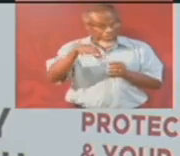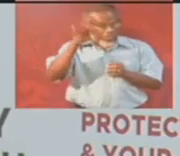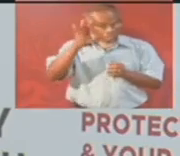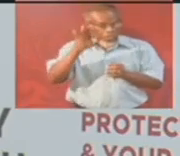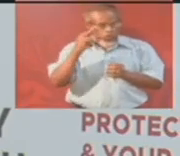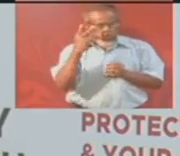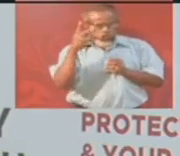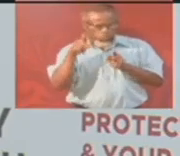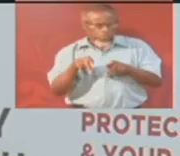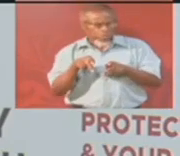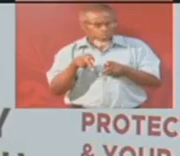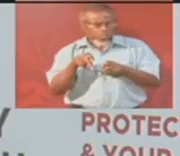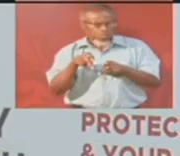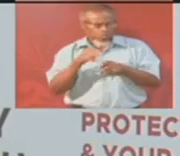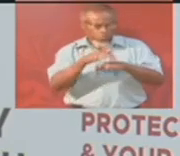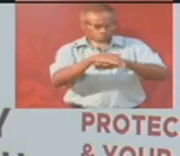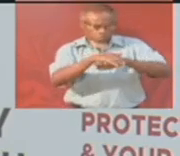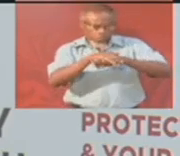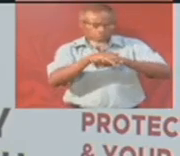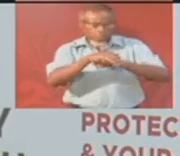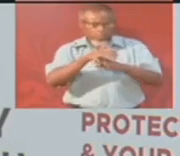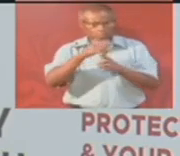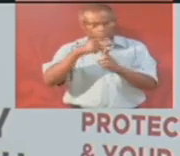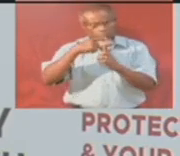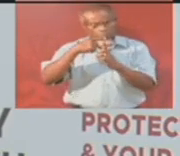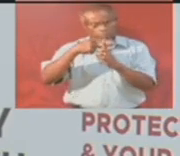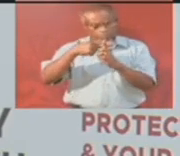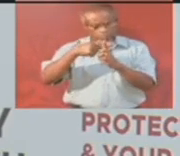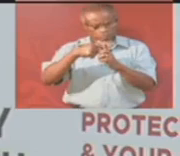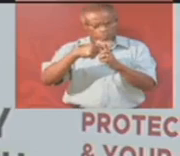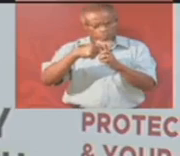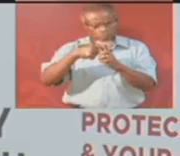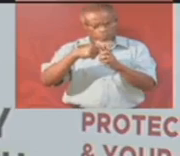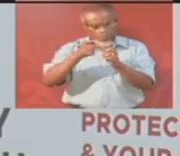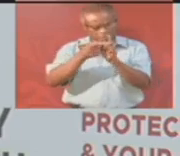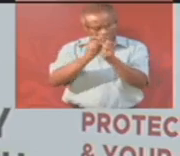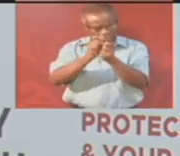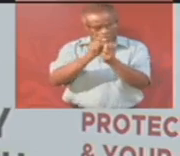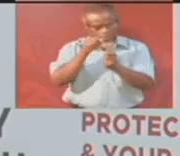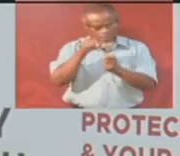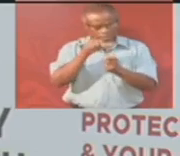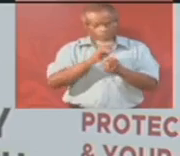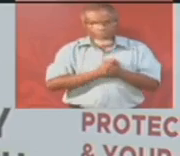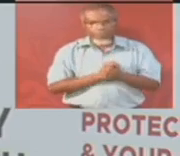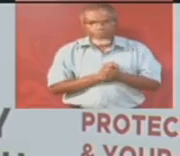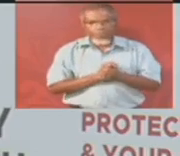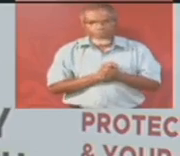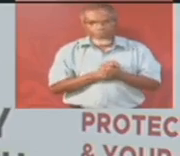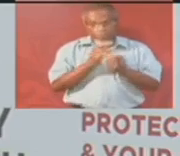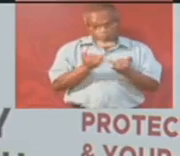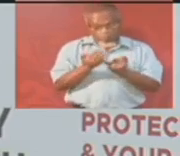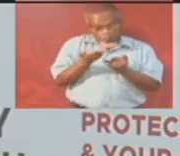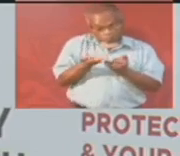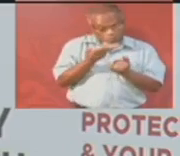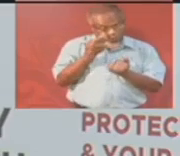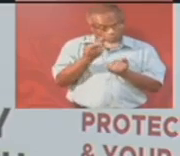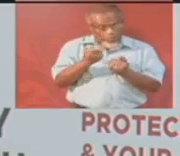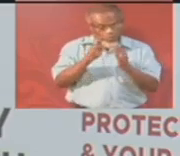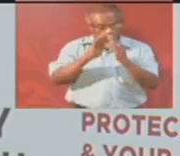UK variant coming out of that particular group. We added to that some community samples of